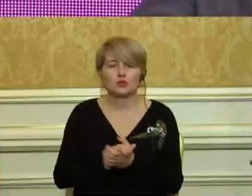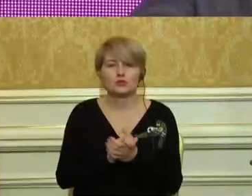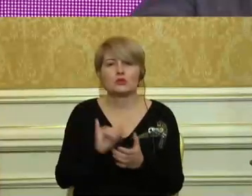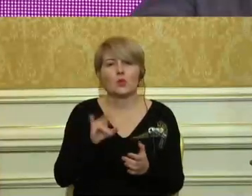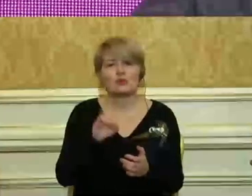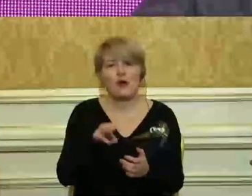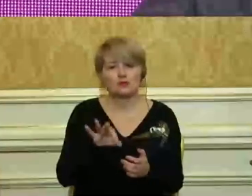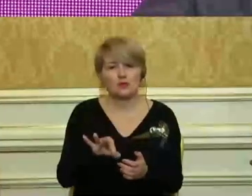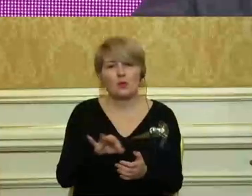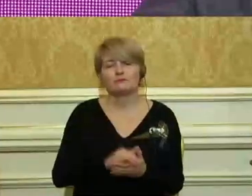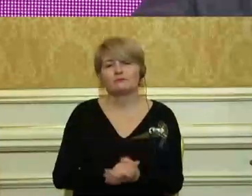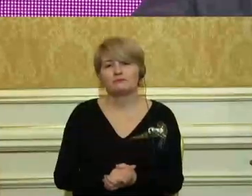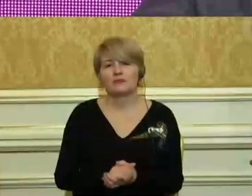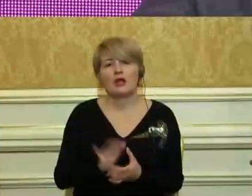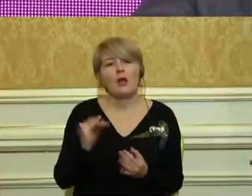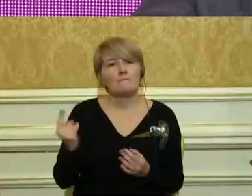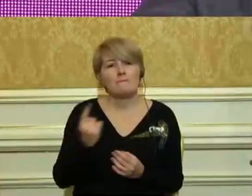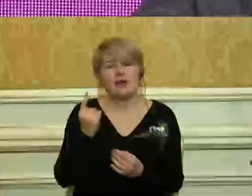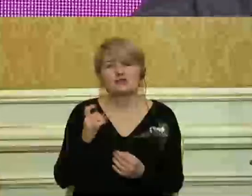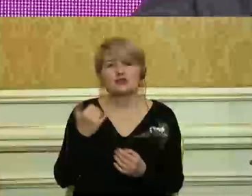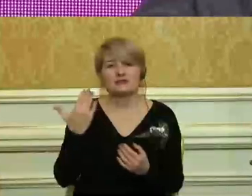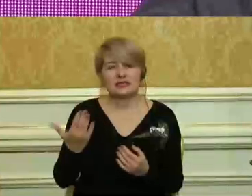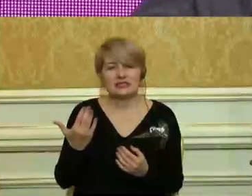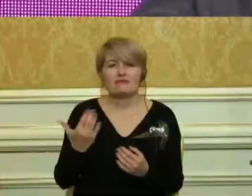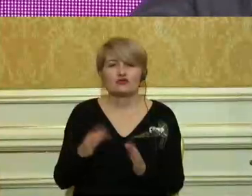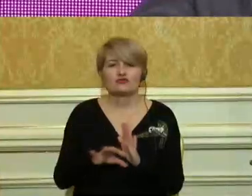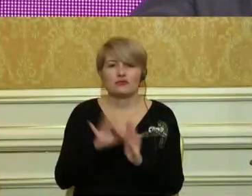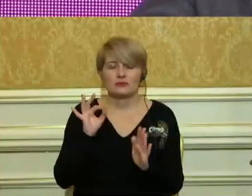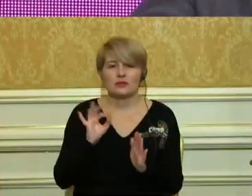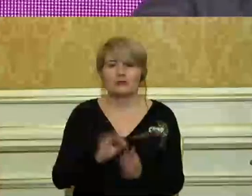First of all, it's your choice. And